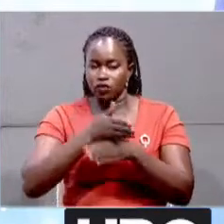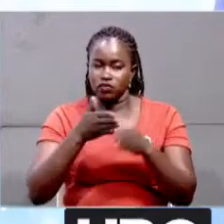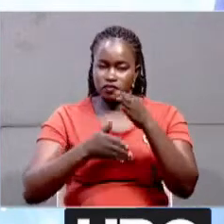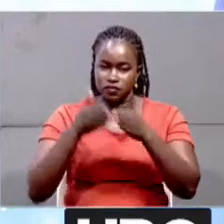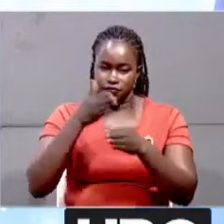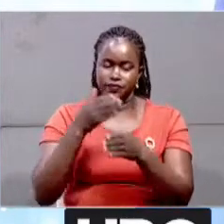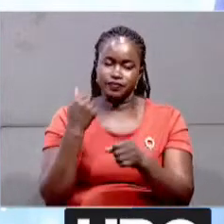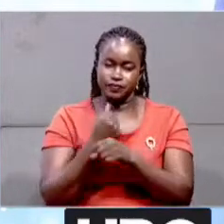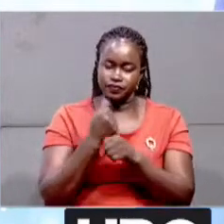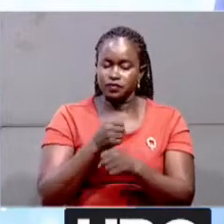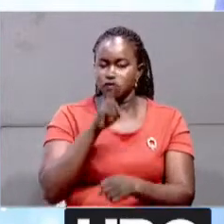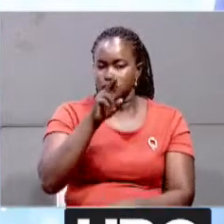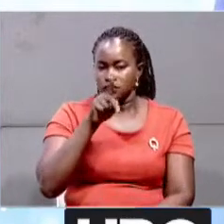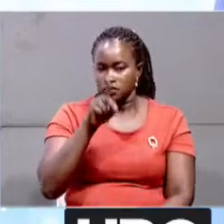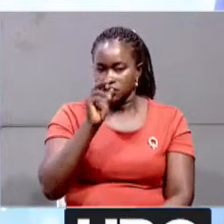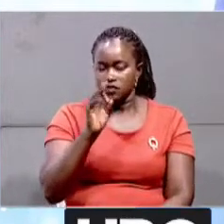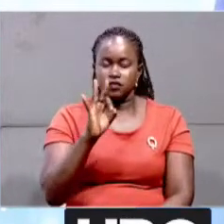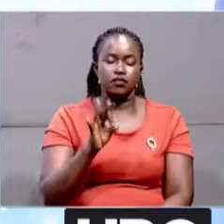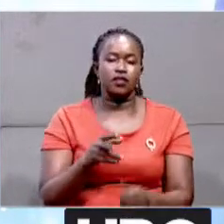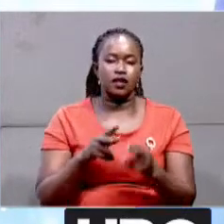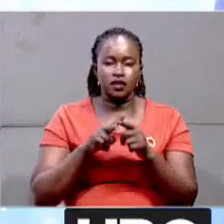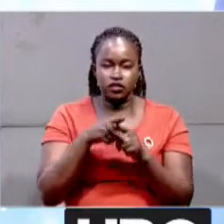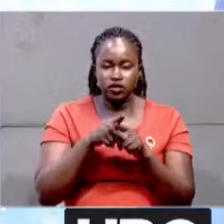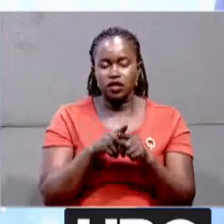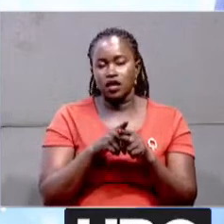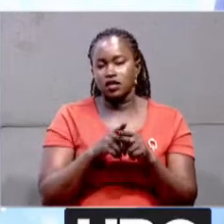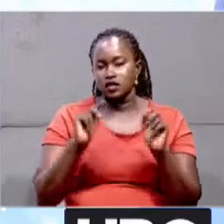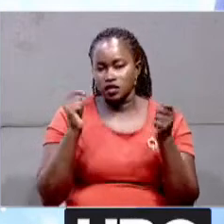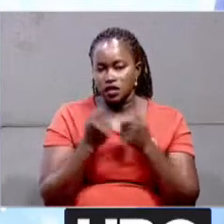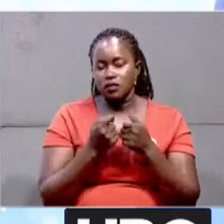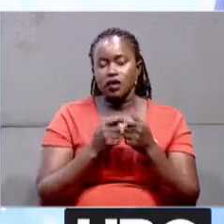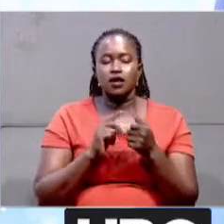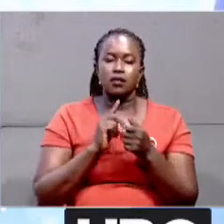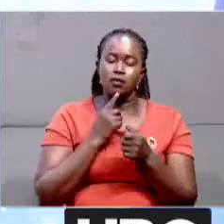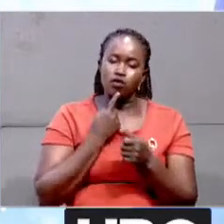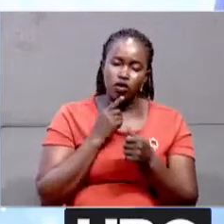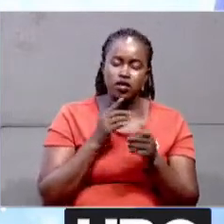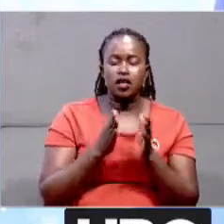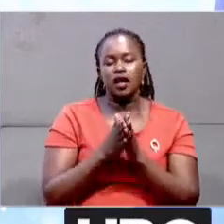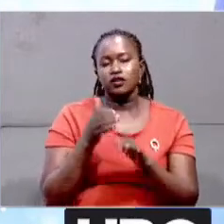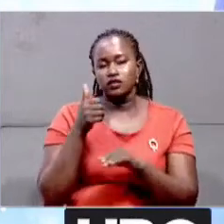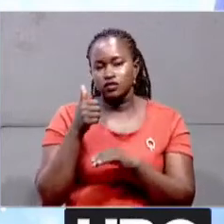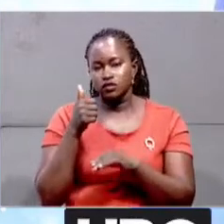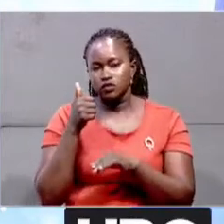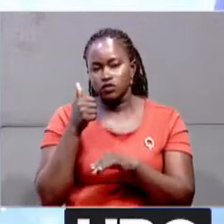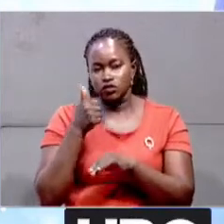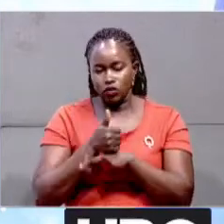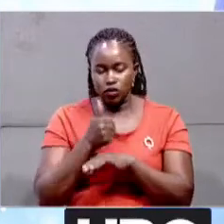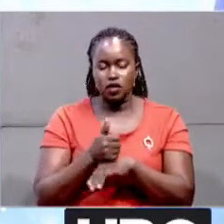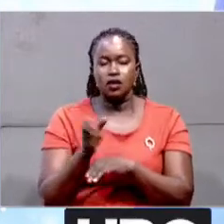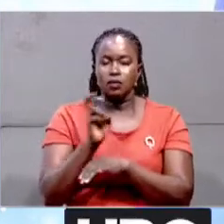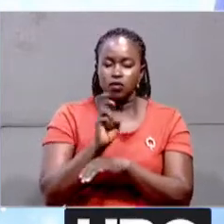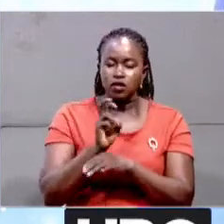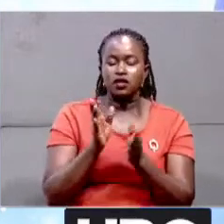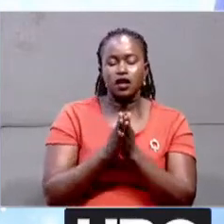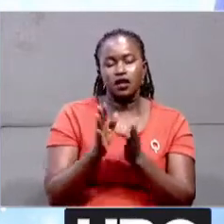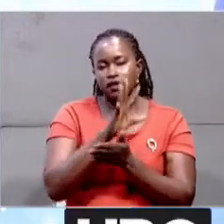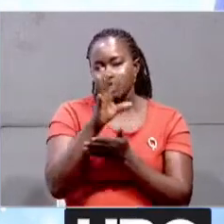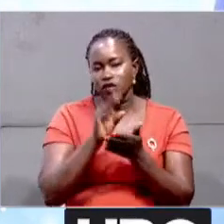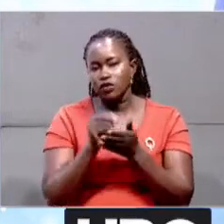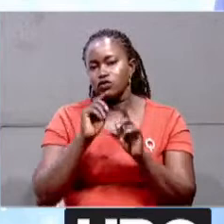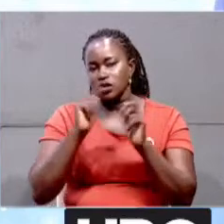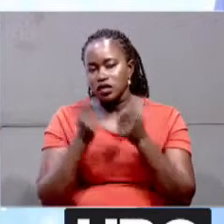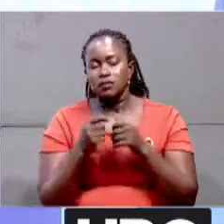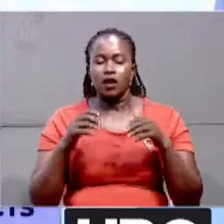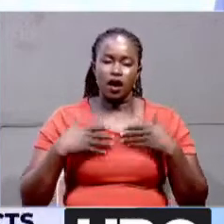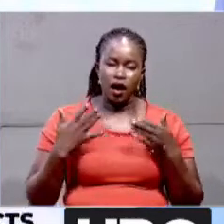works done by the UPDF Engineering Brigade in the district of Moroto and Soroti. Monitoring and Evaluation Team was impressed